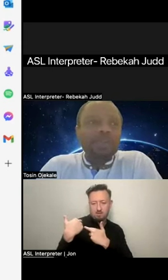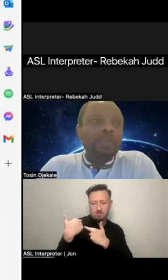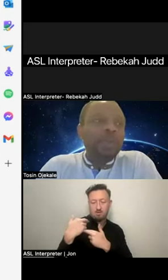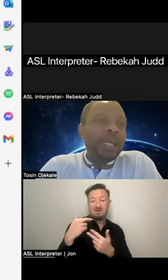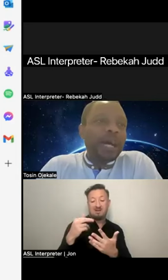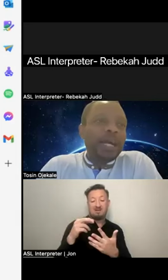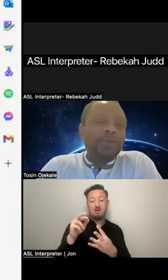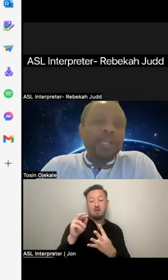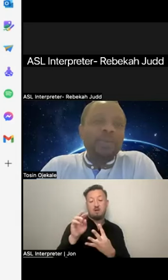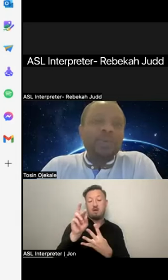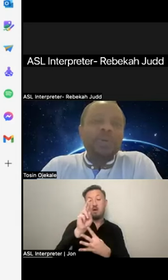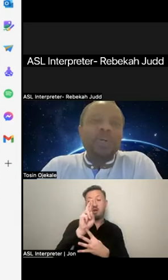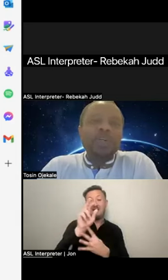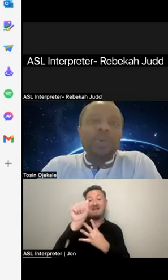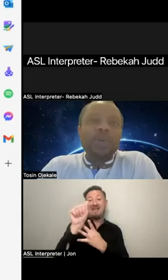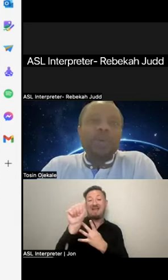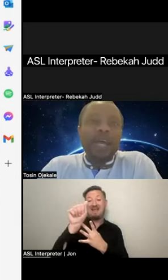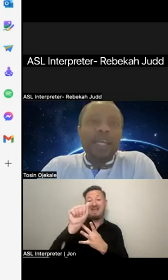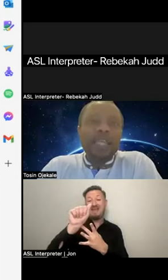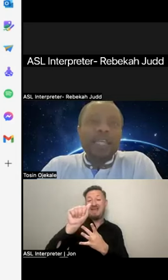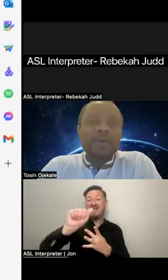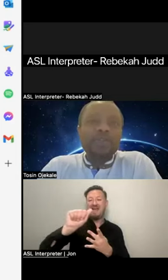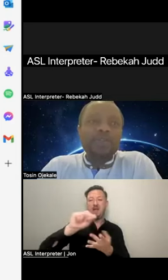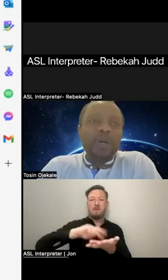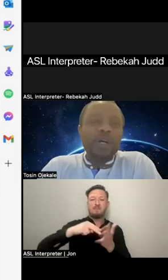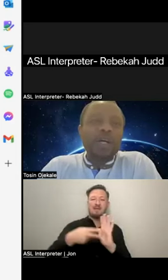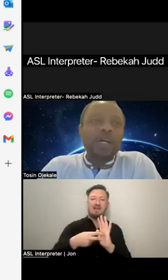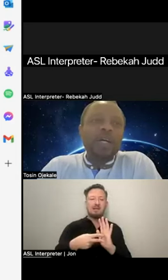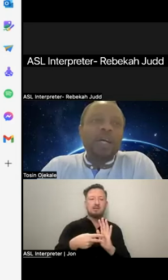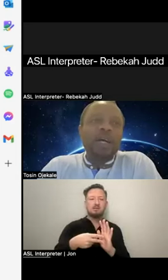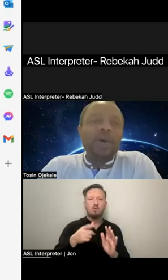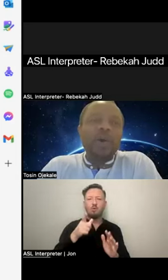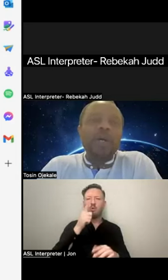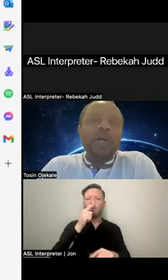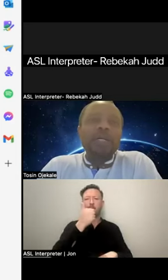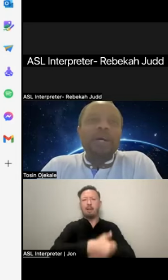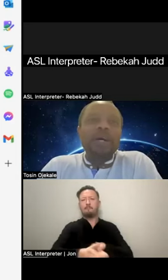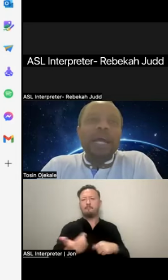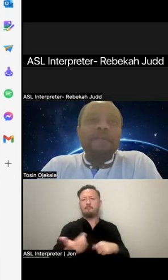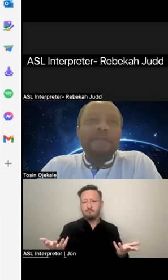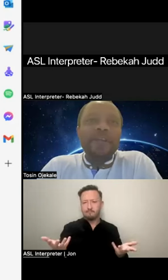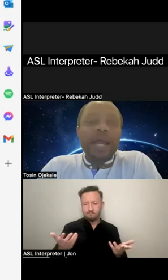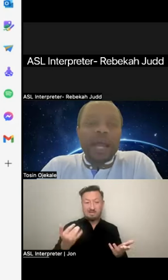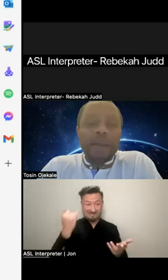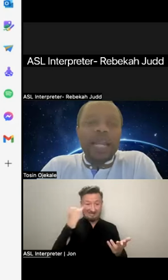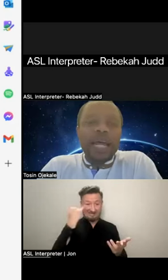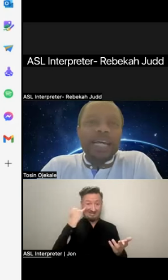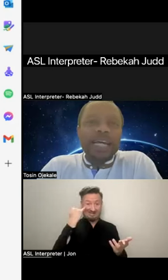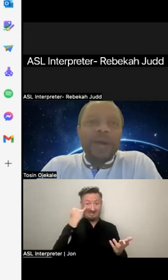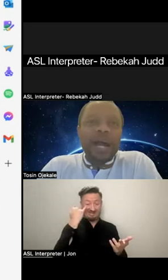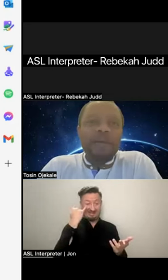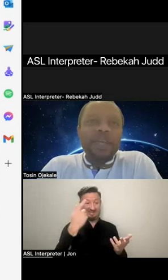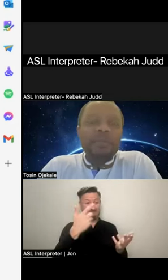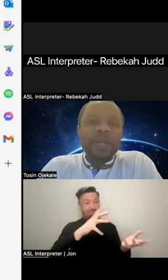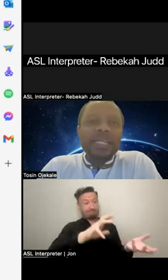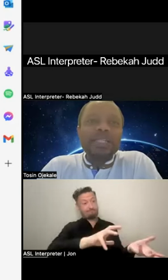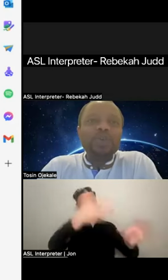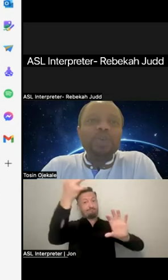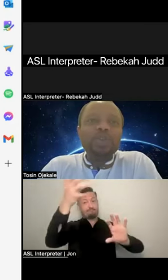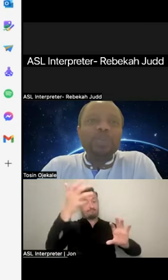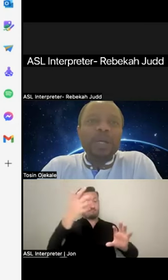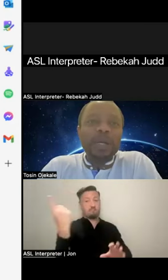Who should be accountable? So if anything goes wrong, or every plan that you have in